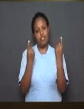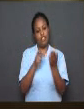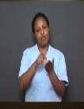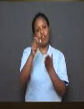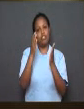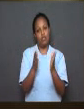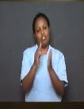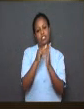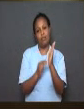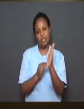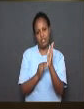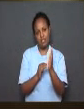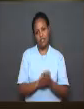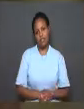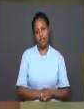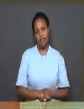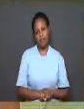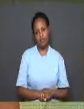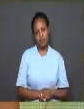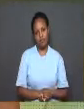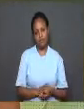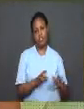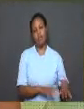understanding of the democratic system.